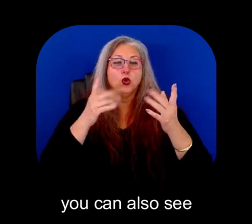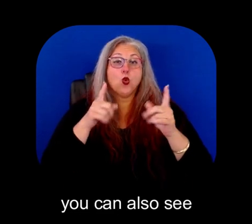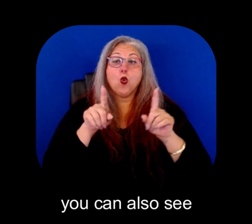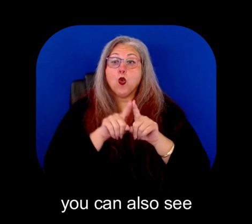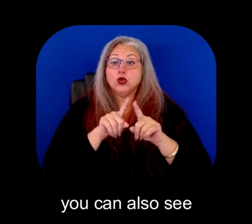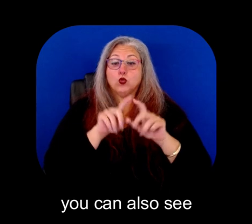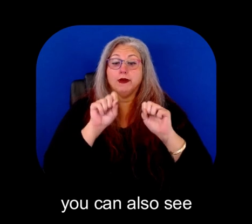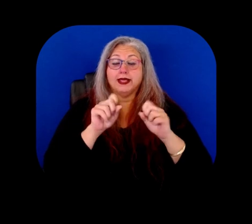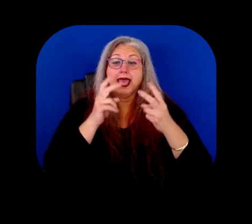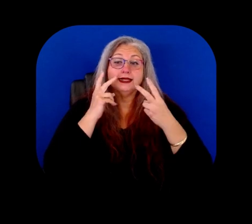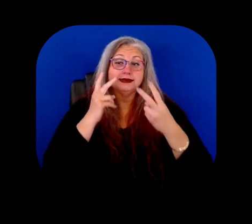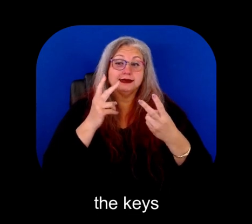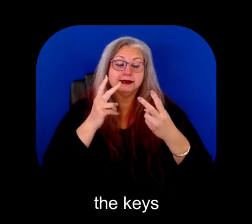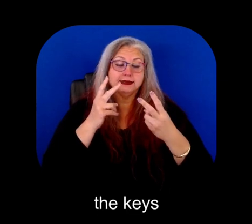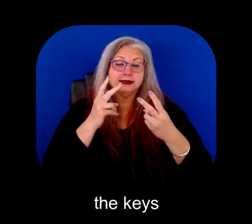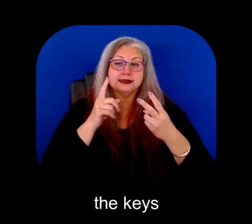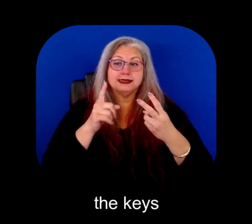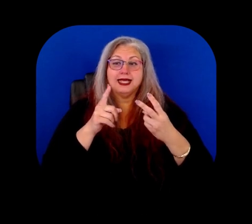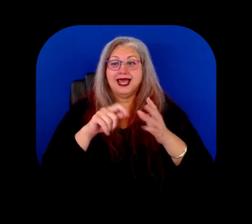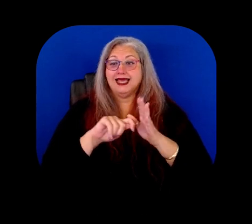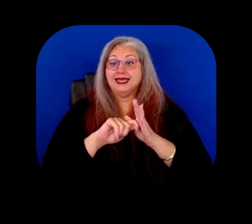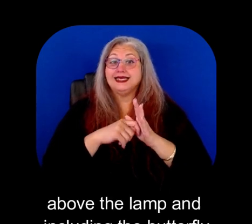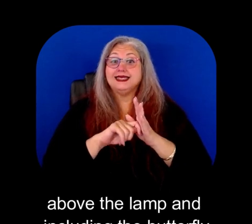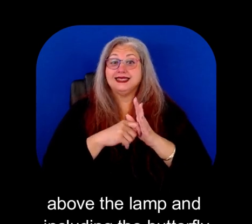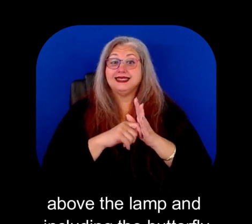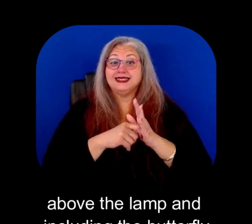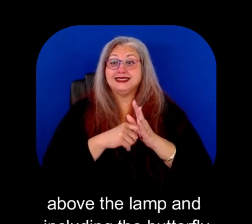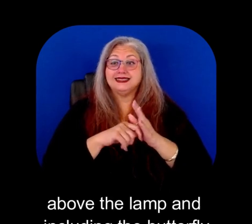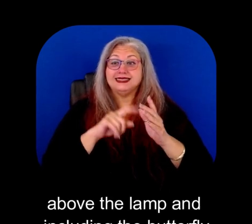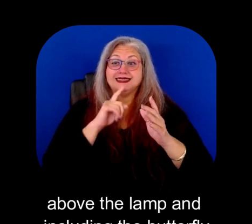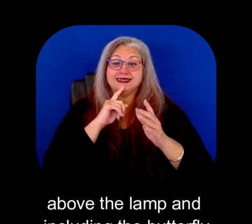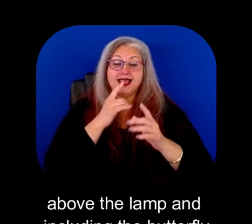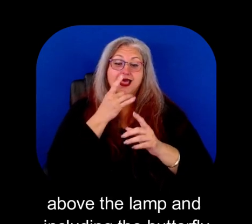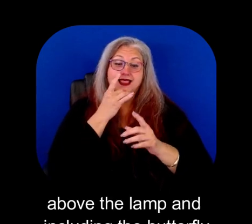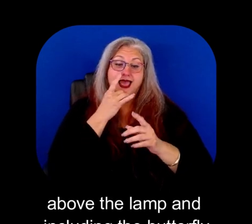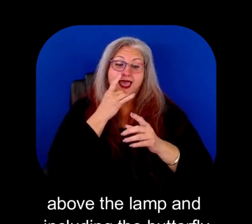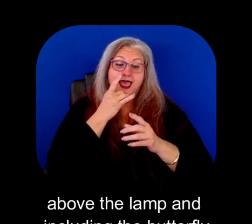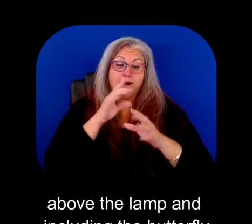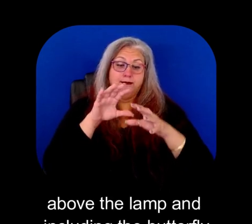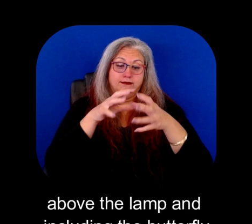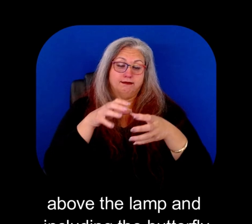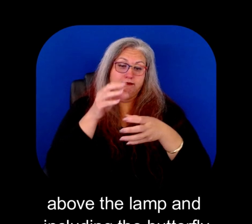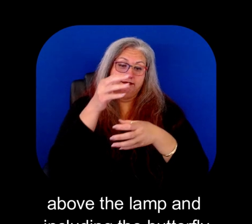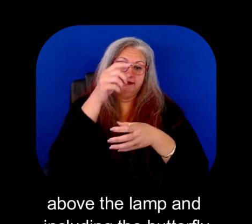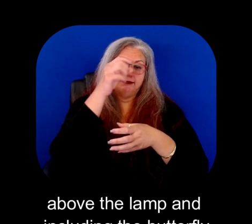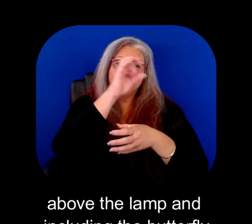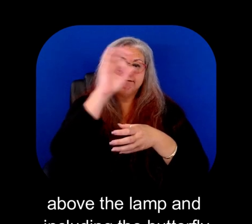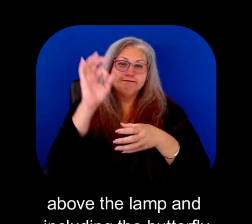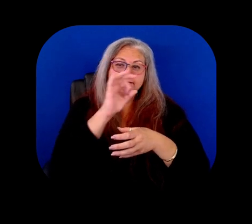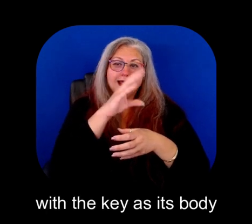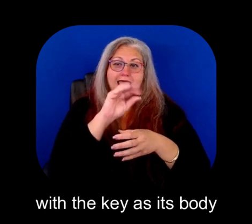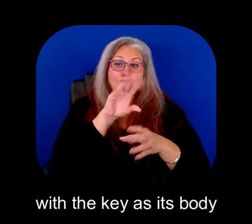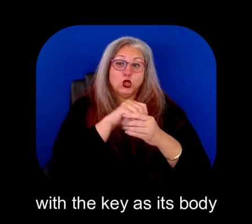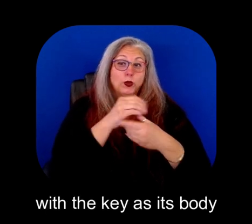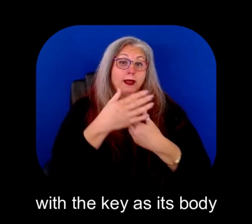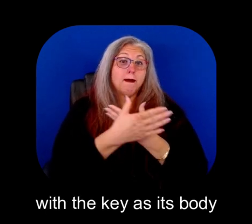also see the keys above the lamp, and including the